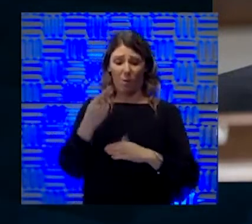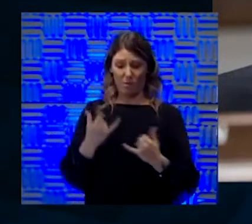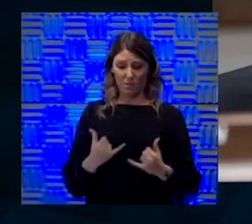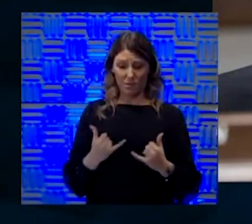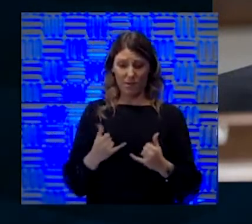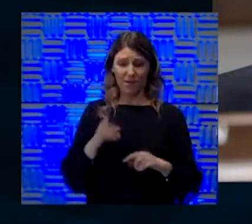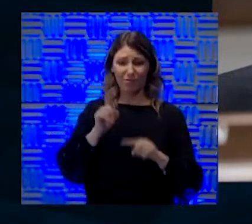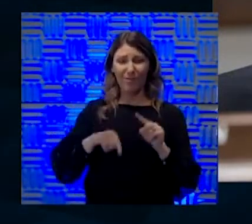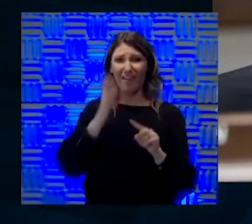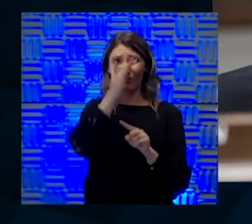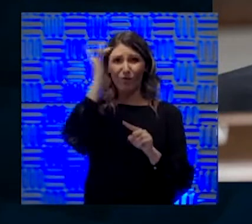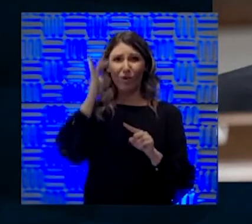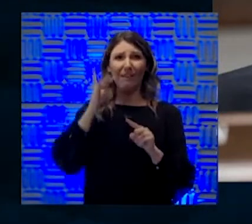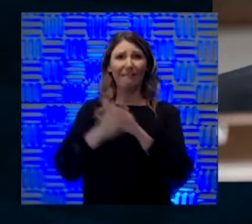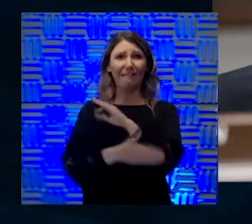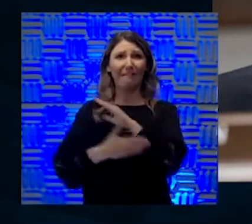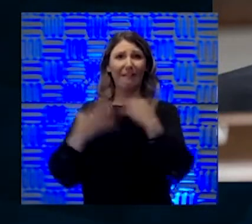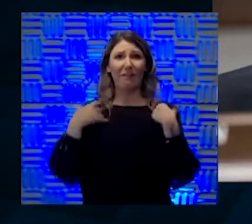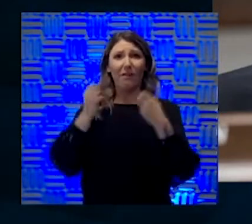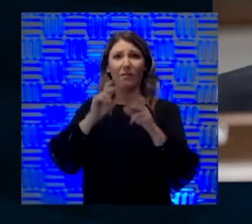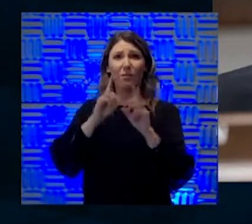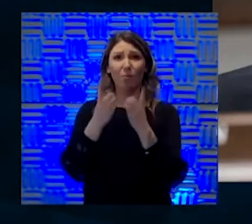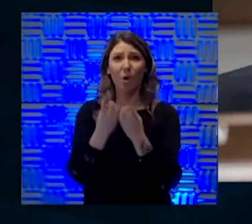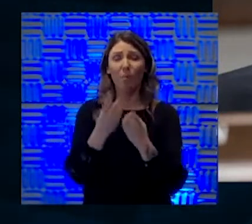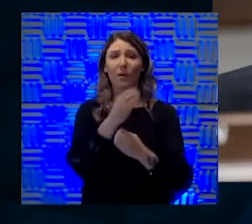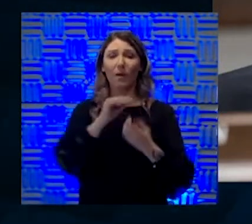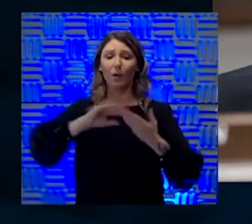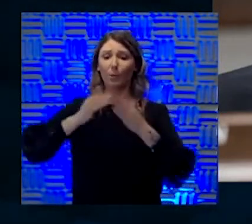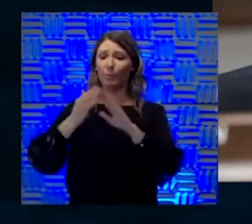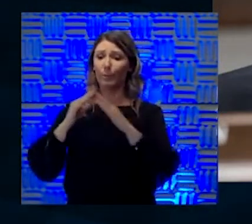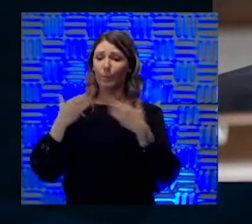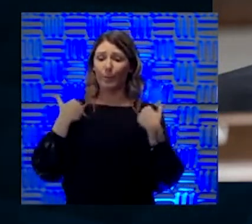can't forget our county health departments and the community health centers that